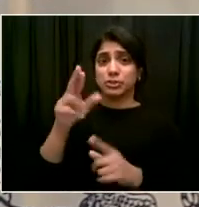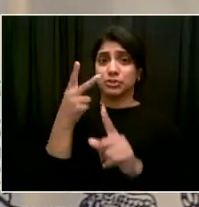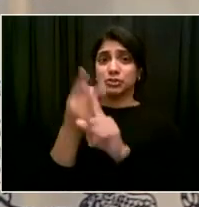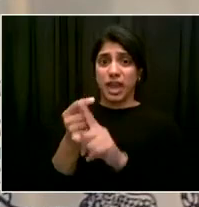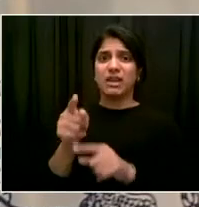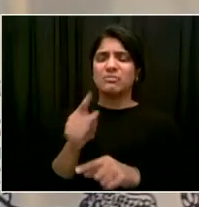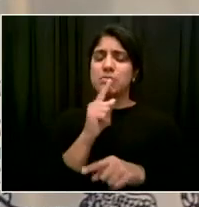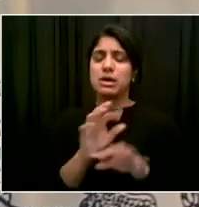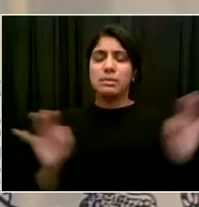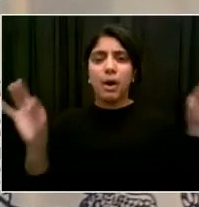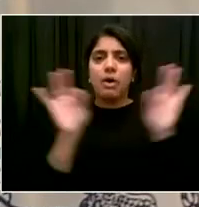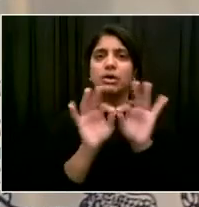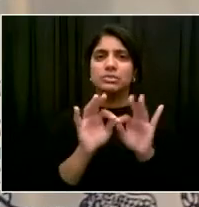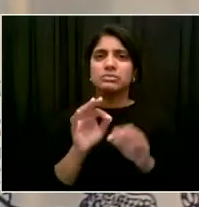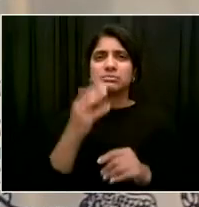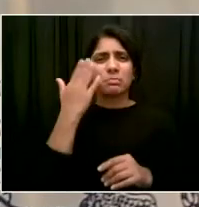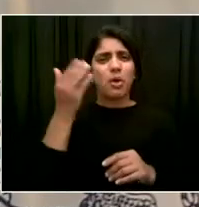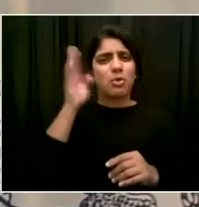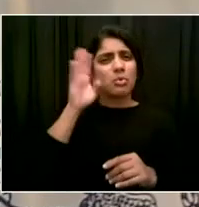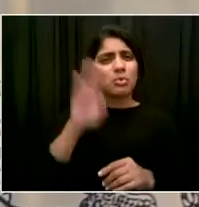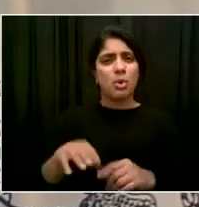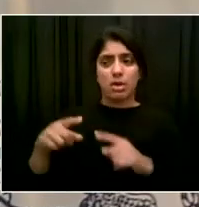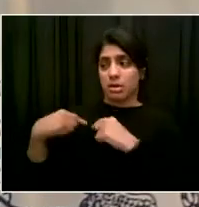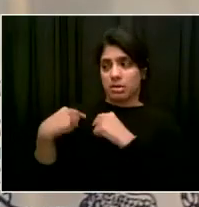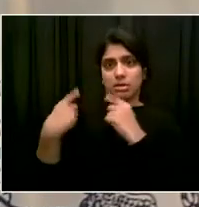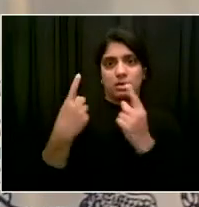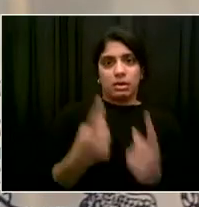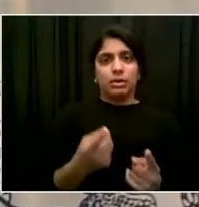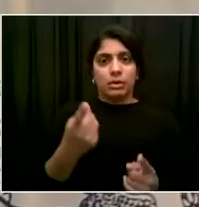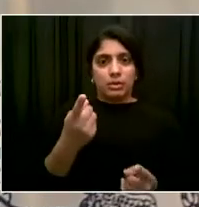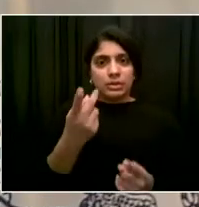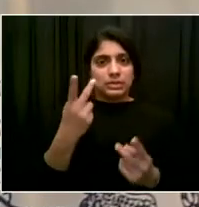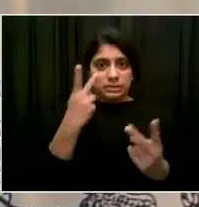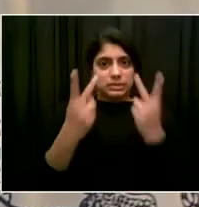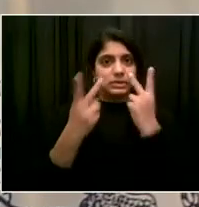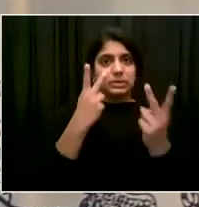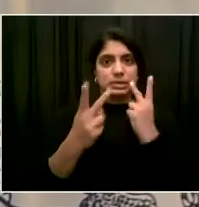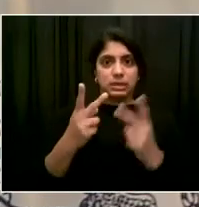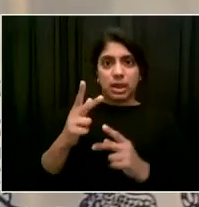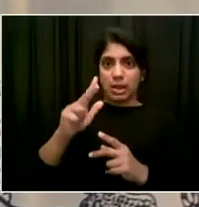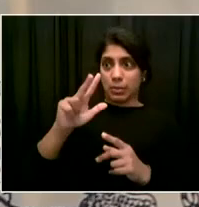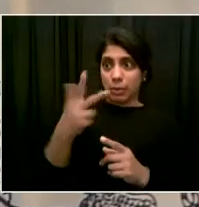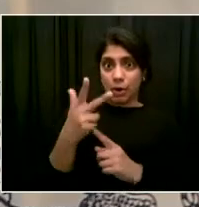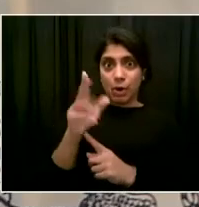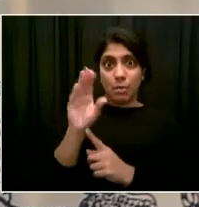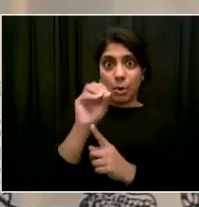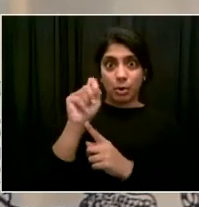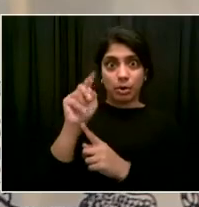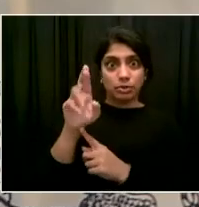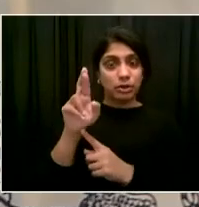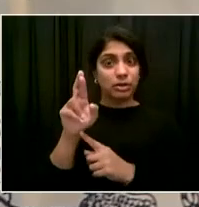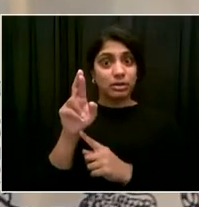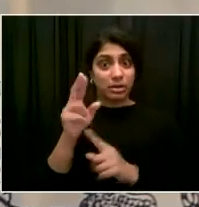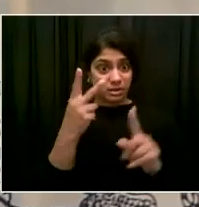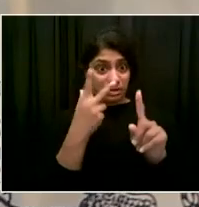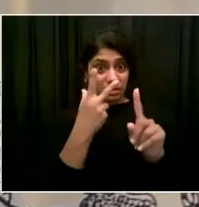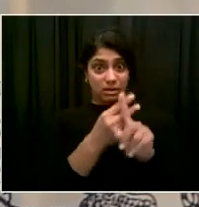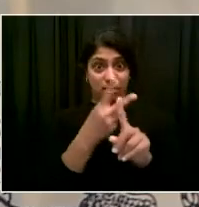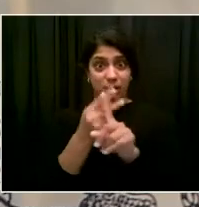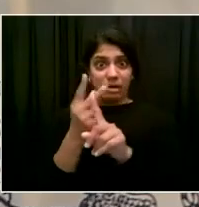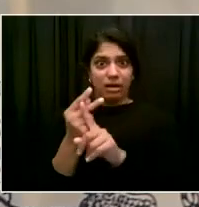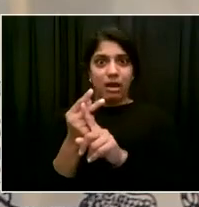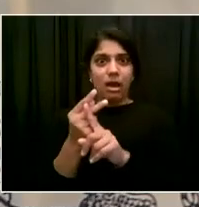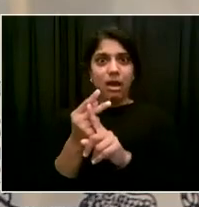And there's so many more people who would benefit from the booster. We hope this incentive inspires them further. And Doctor, thank you for